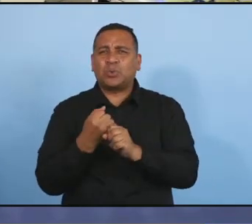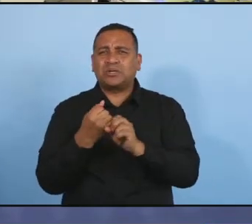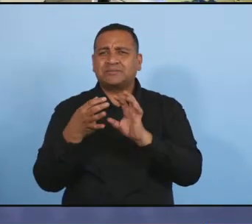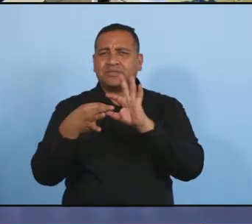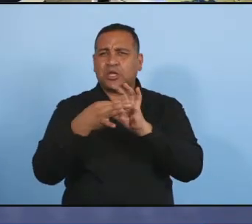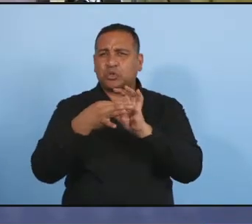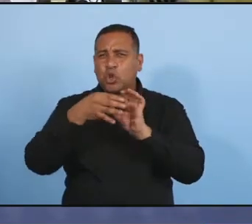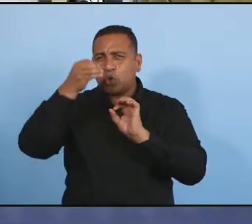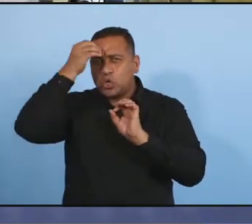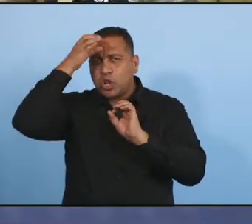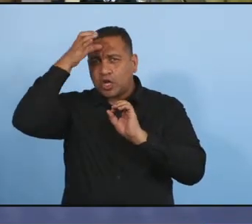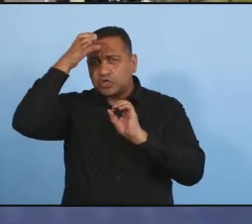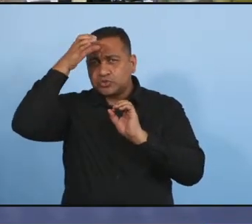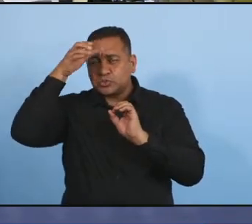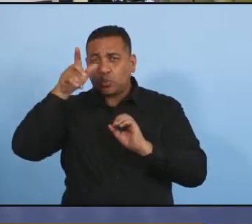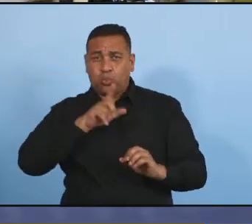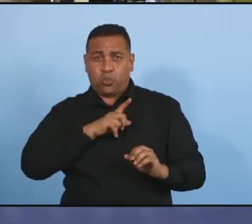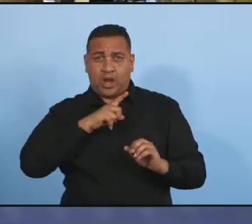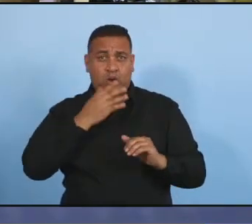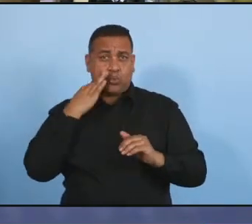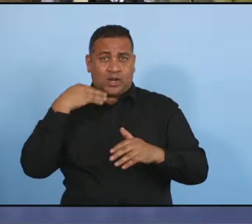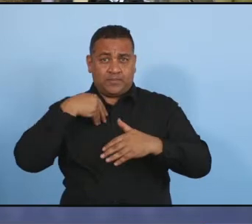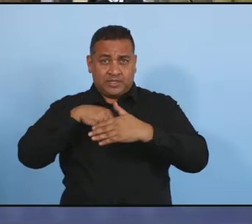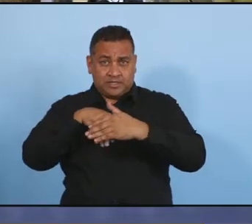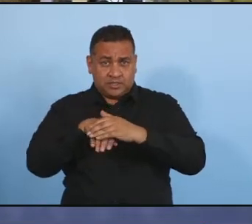arrive at the college and you enroll for a course program,